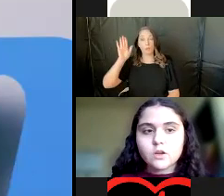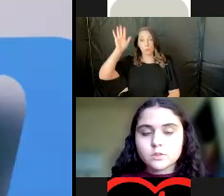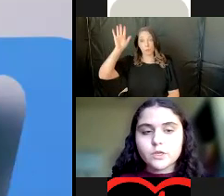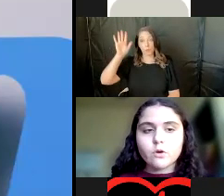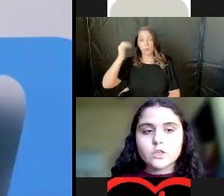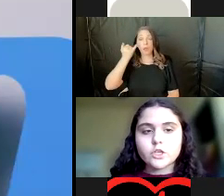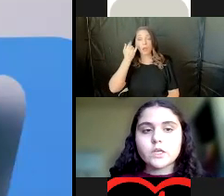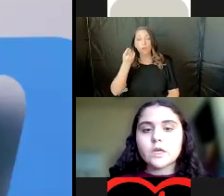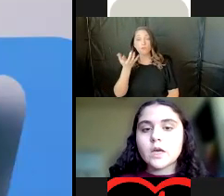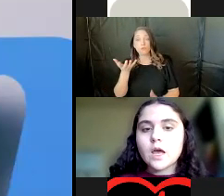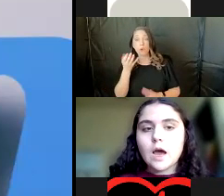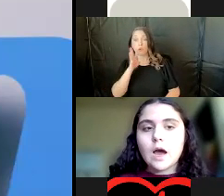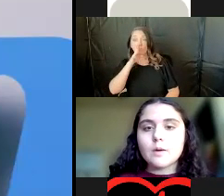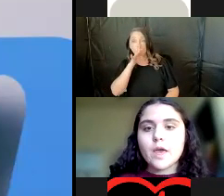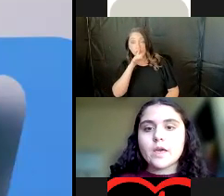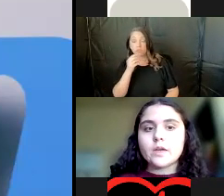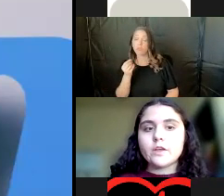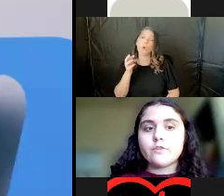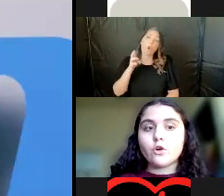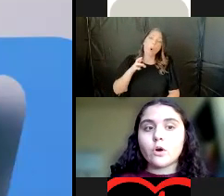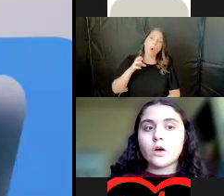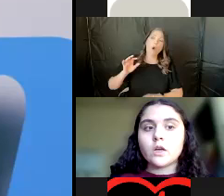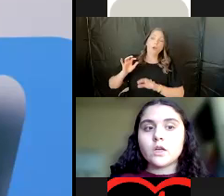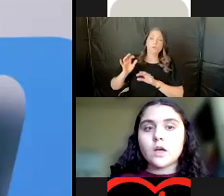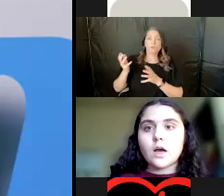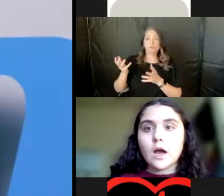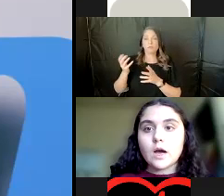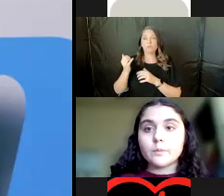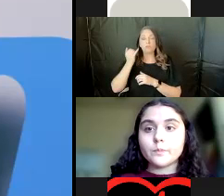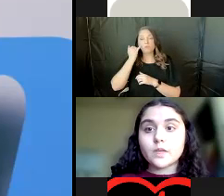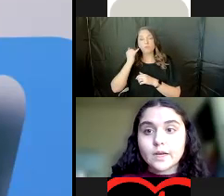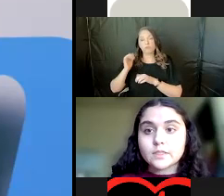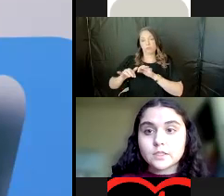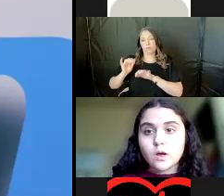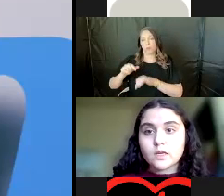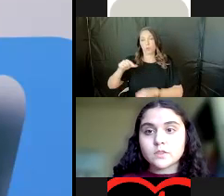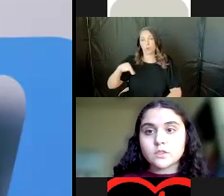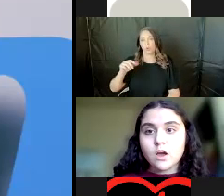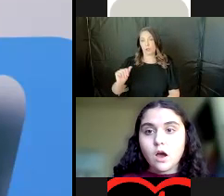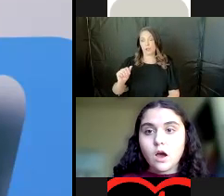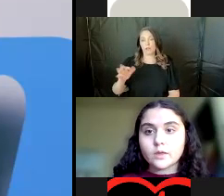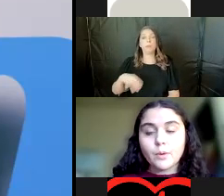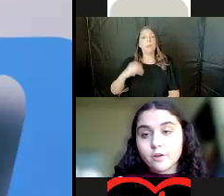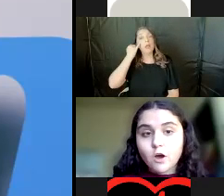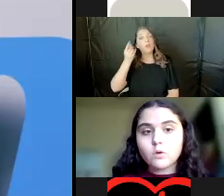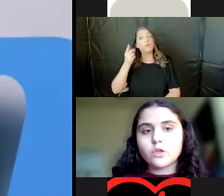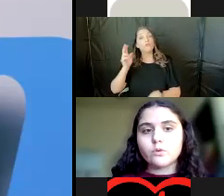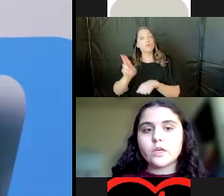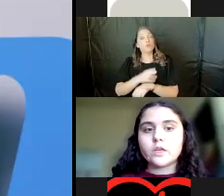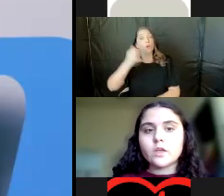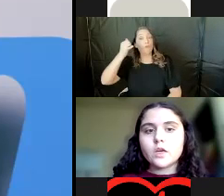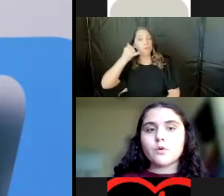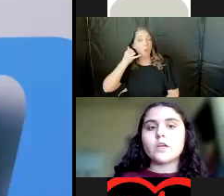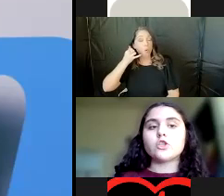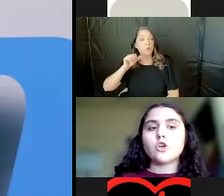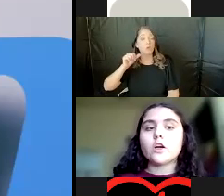verbally speak your question. And if you're connected to us by a phone, you